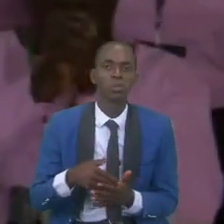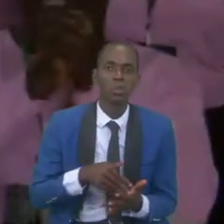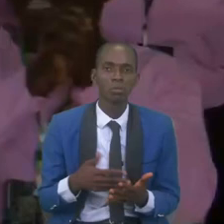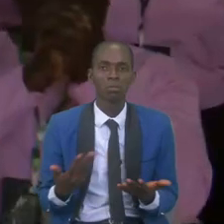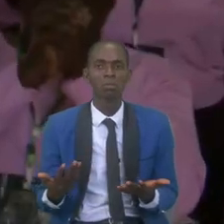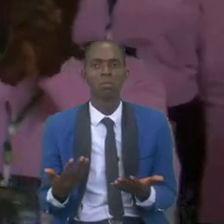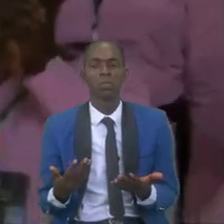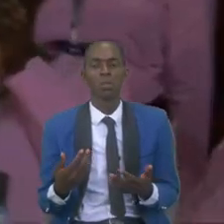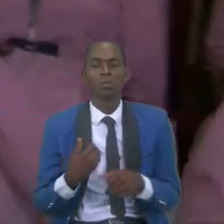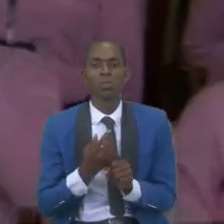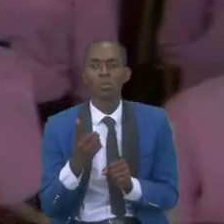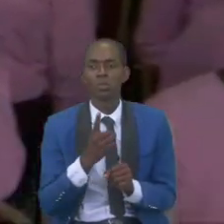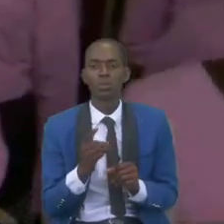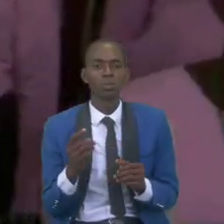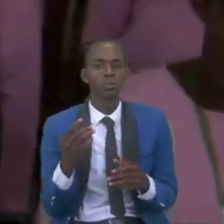ordinary,